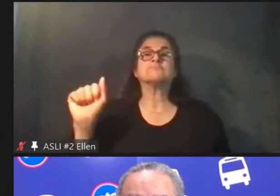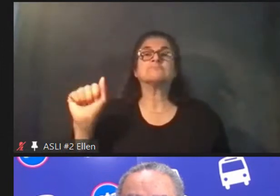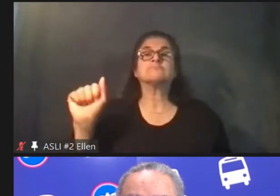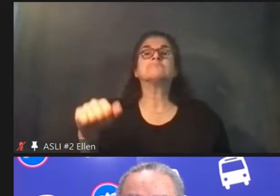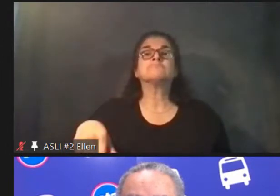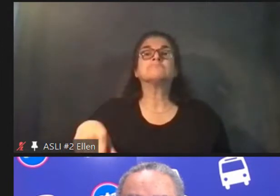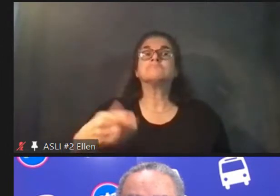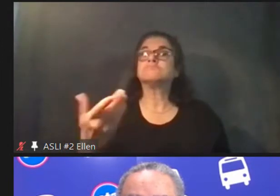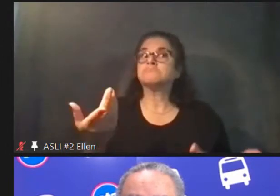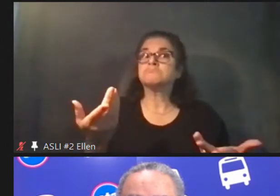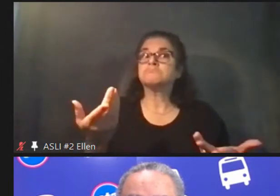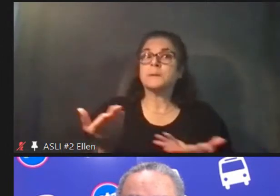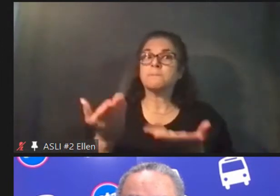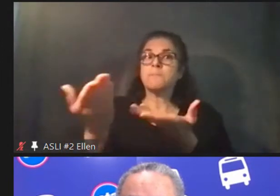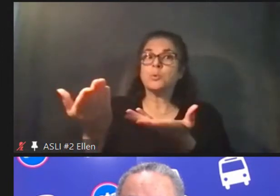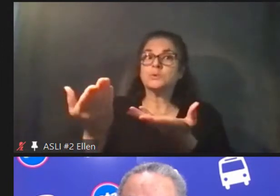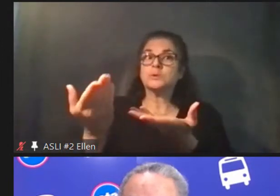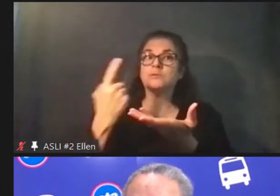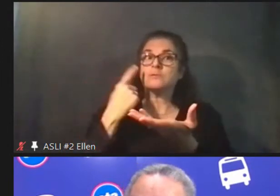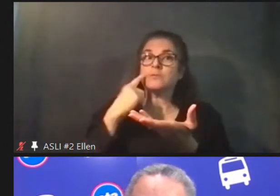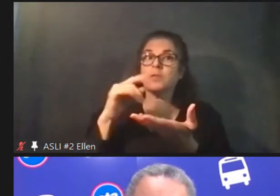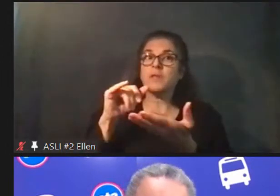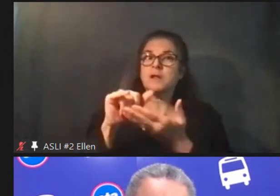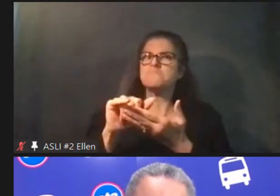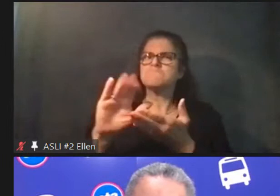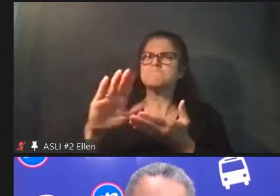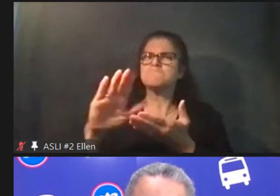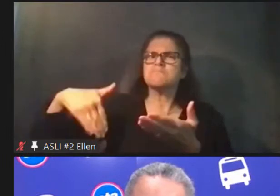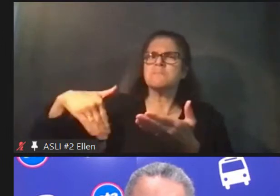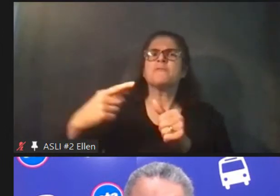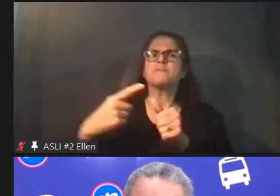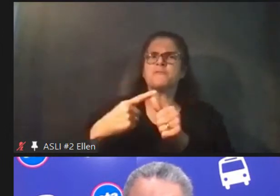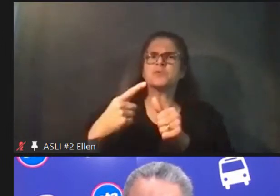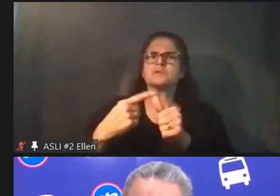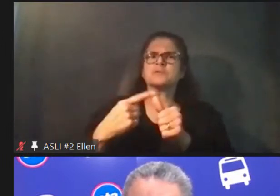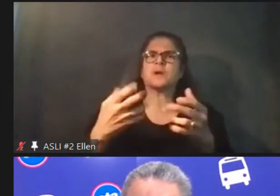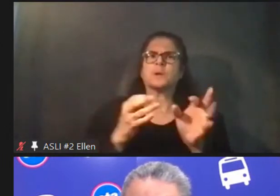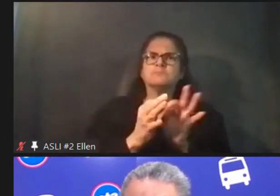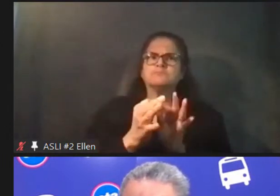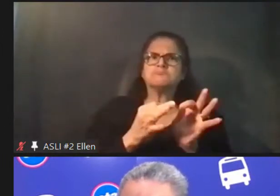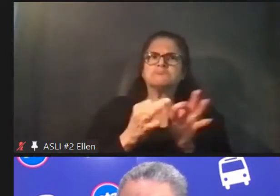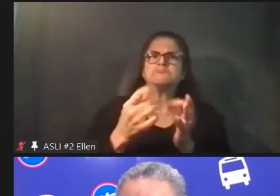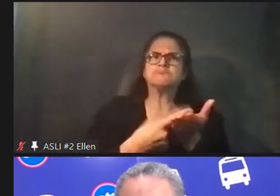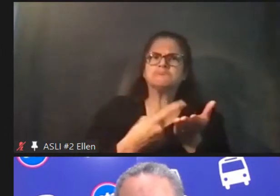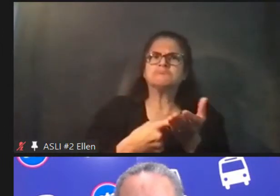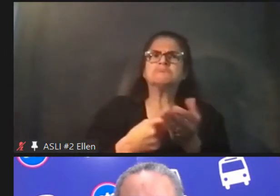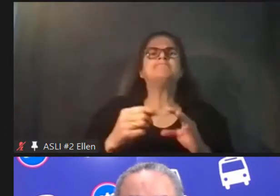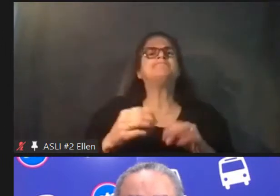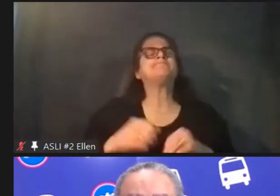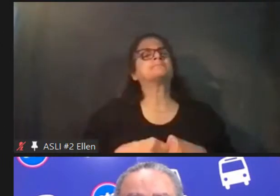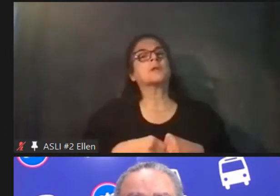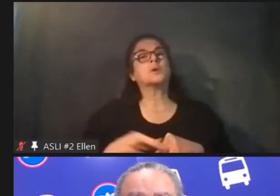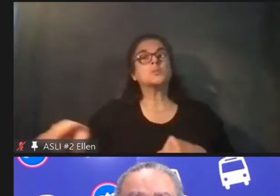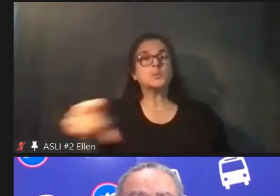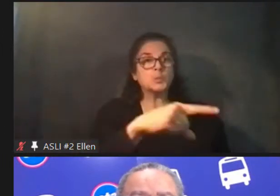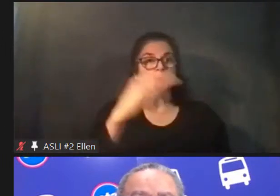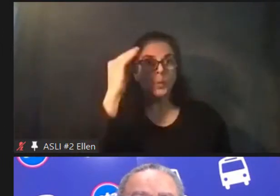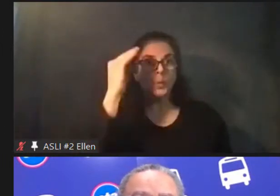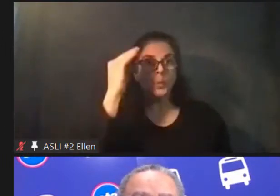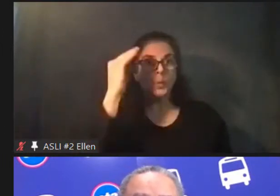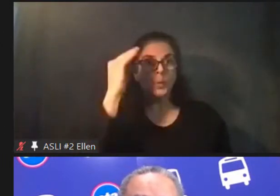motion on this item, I'd like to say a few words. As you know, the